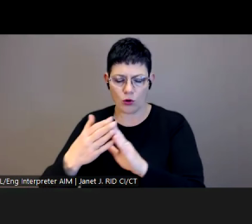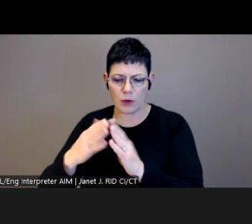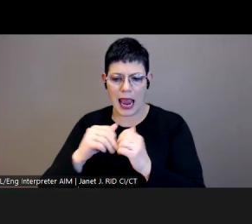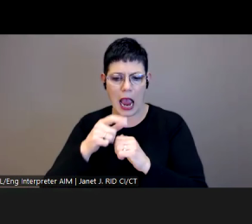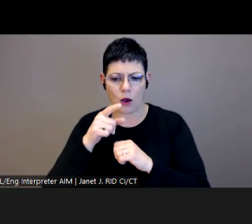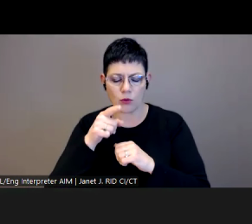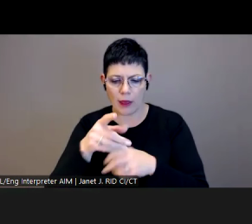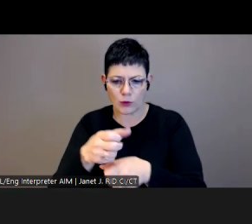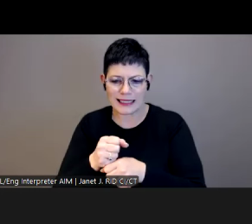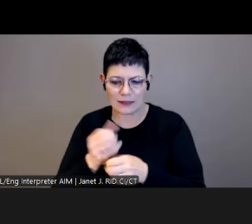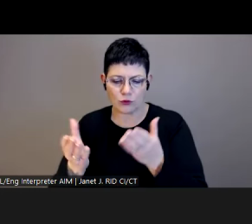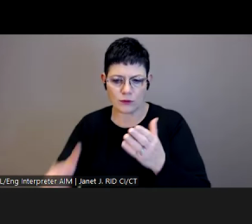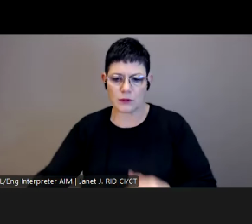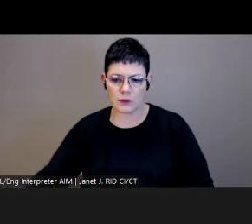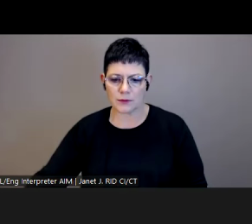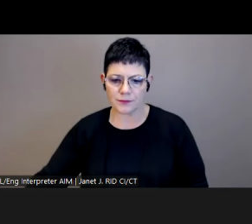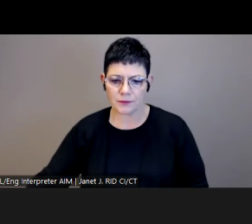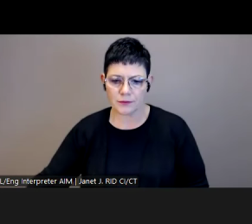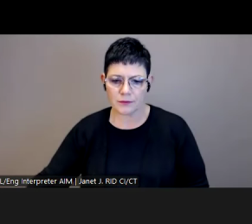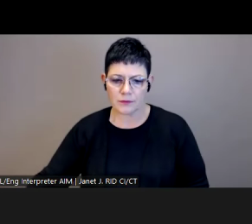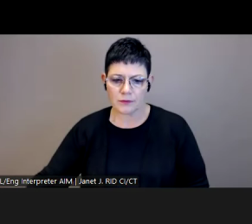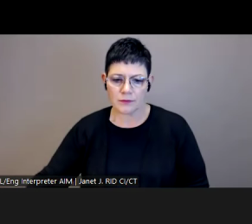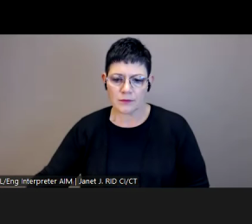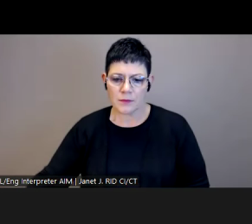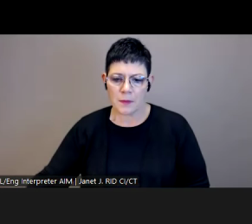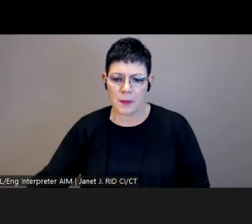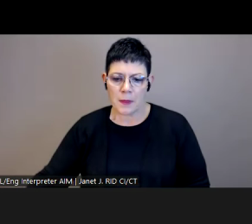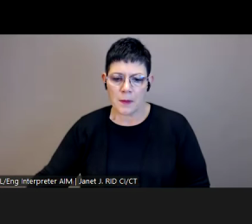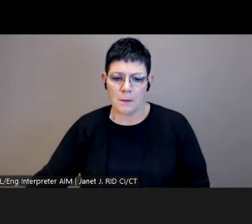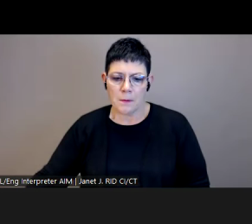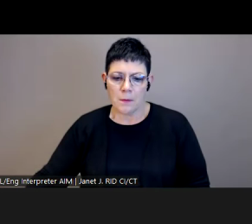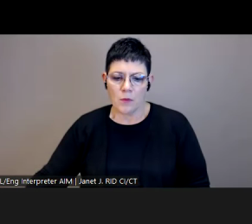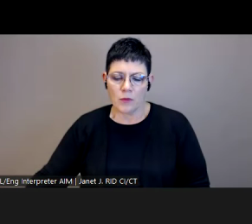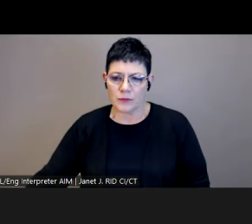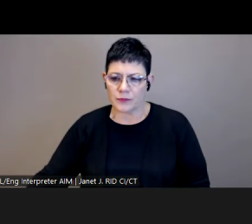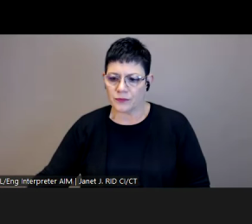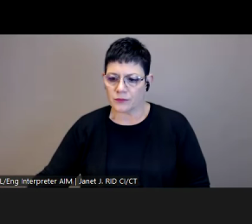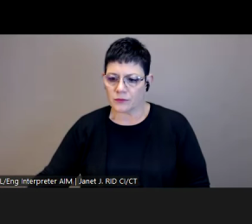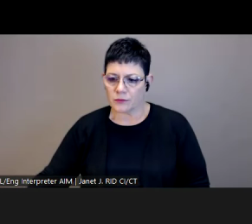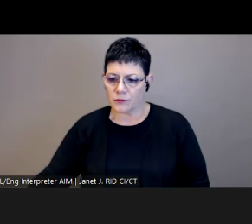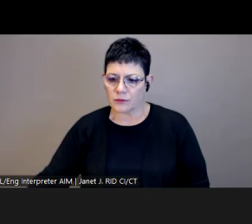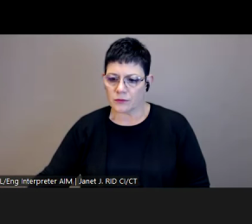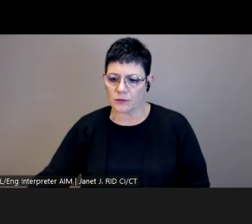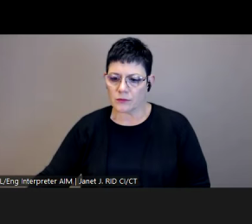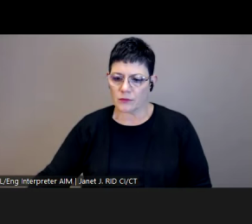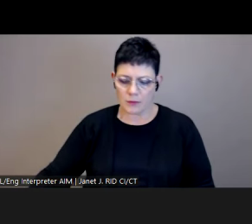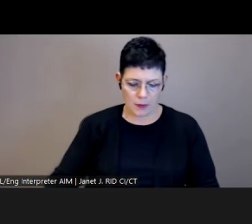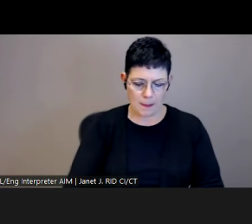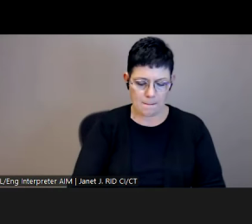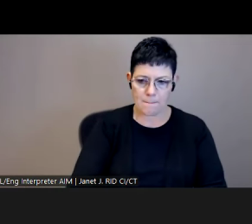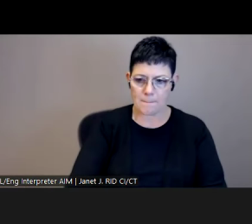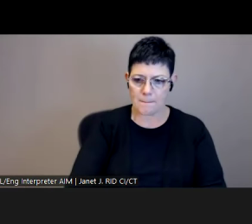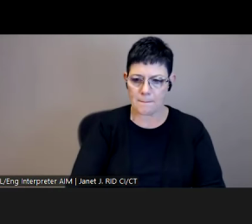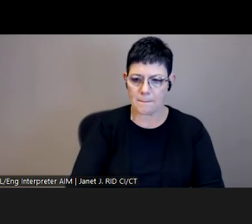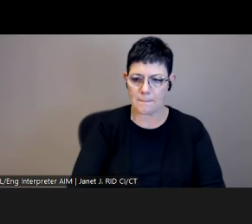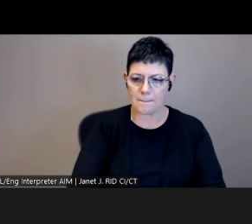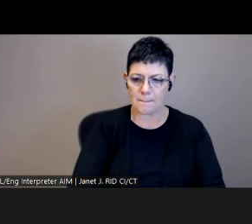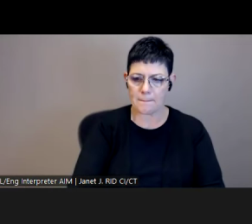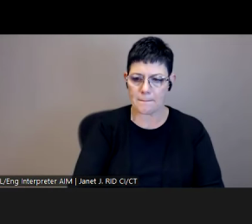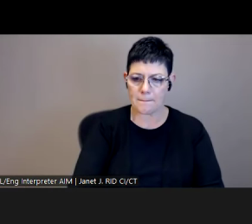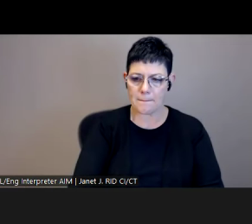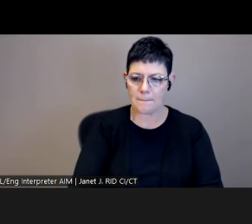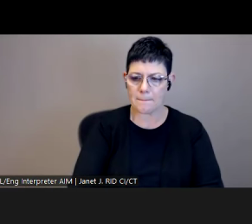receive services, to understand the effectiveness of the things that you are trying to accomplish. So engaging as a tool will help you